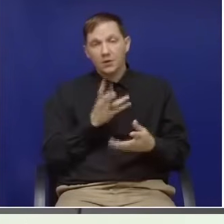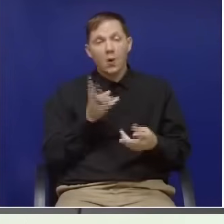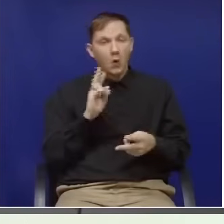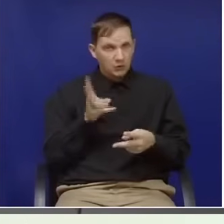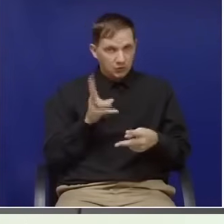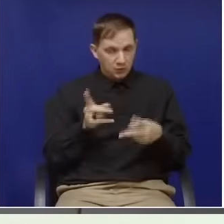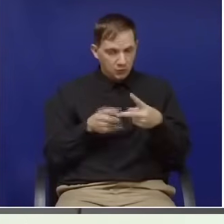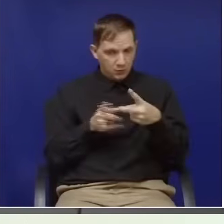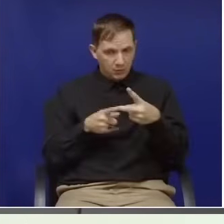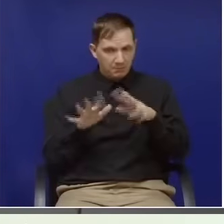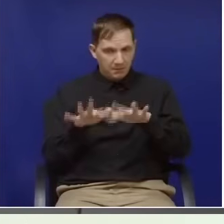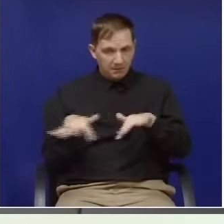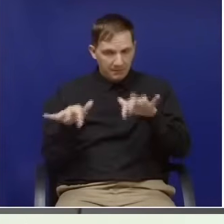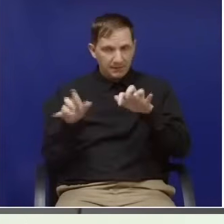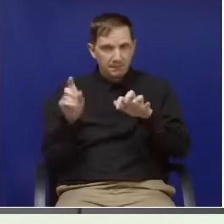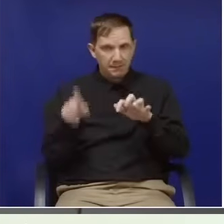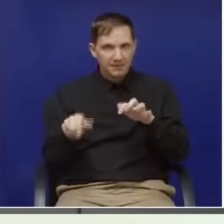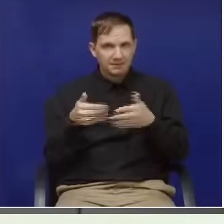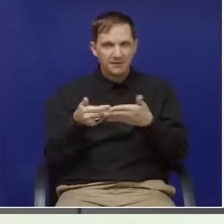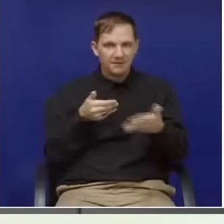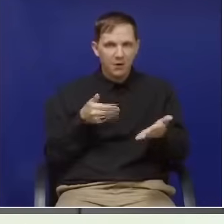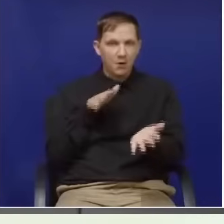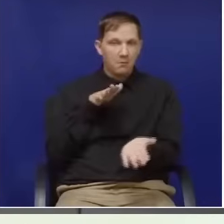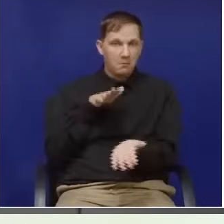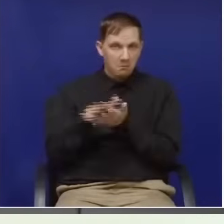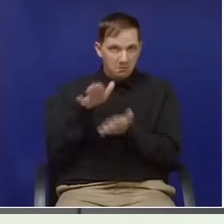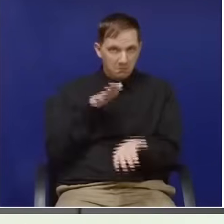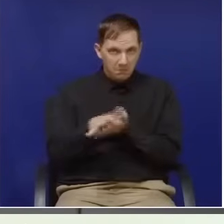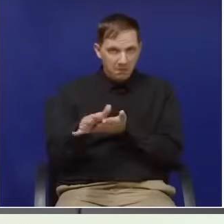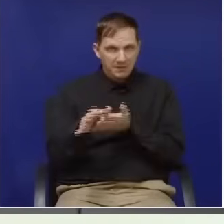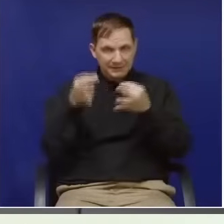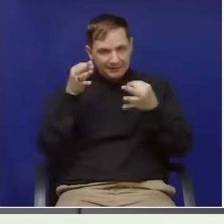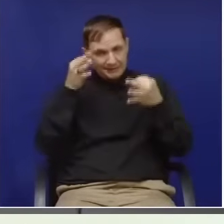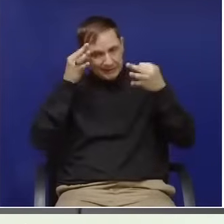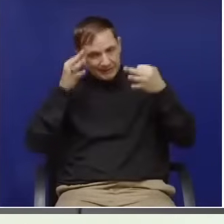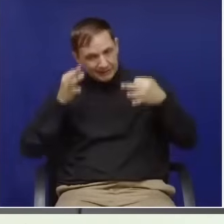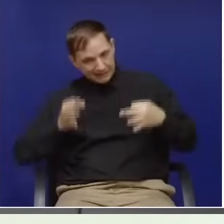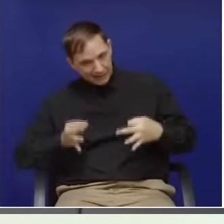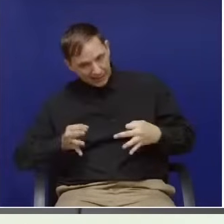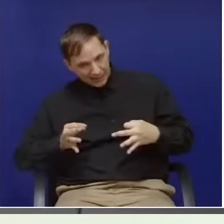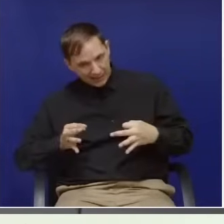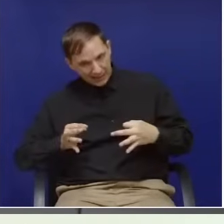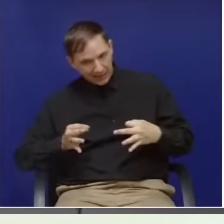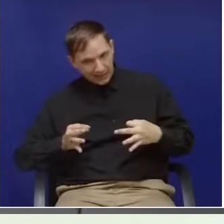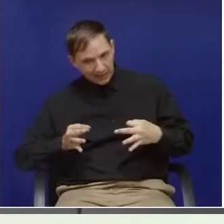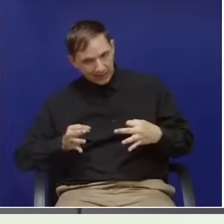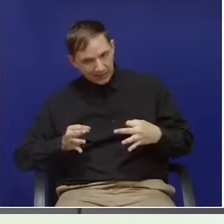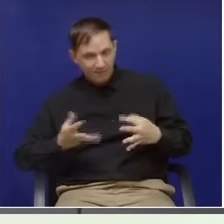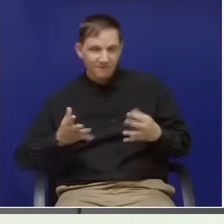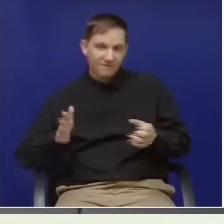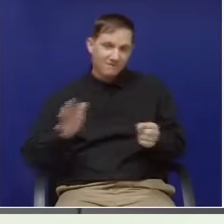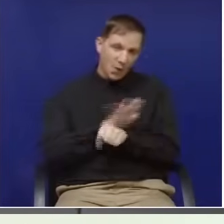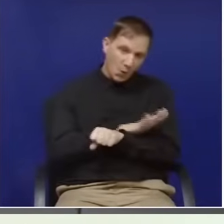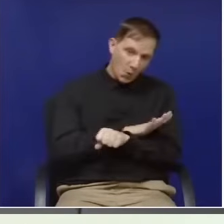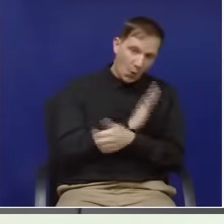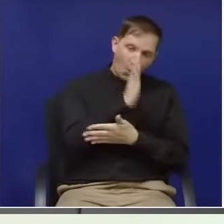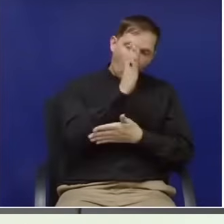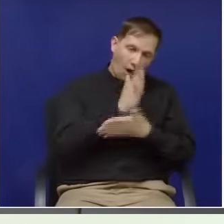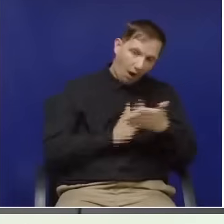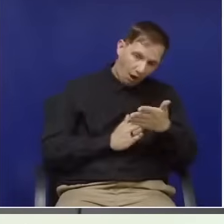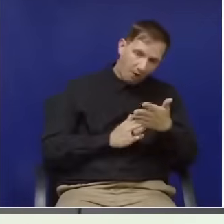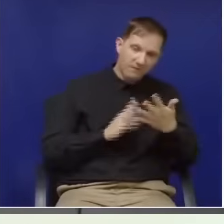must, before the publication of notice, approve the determination, whether in whole or in part, or disapprove